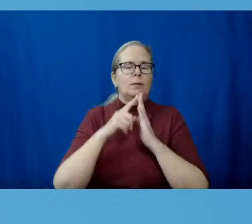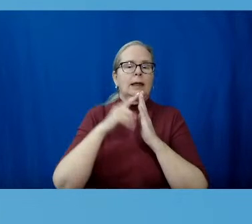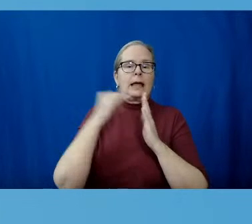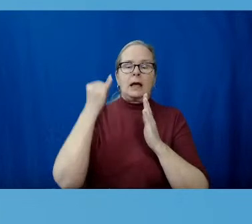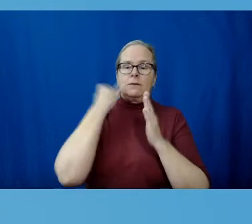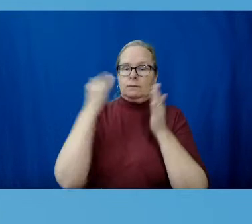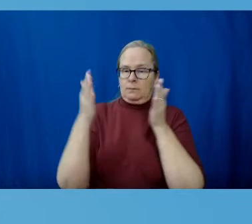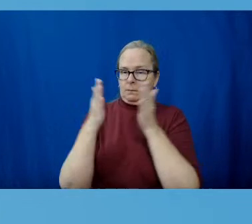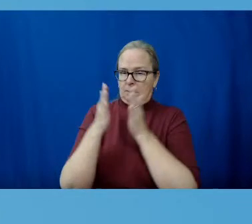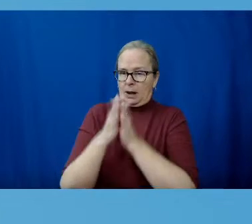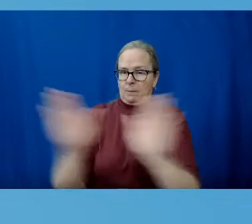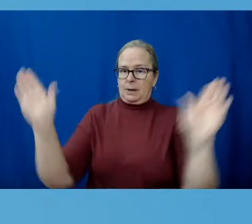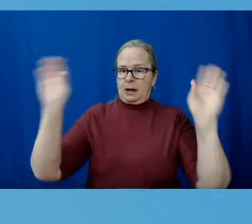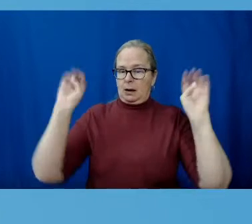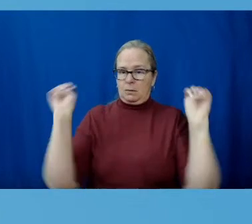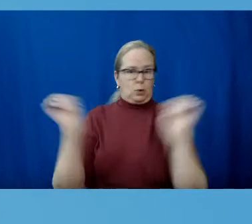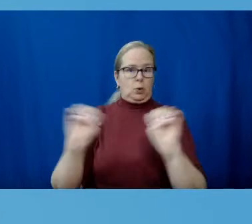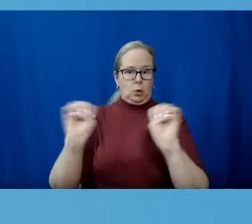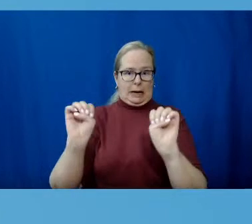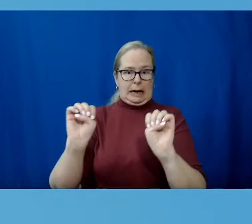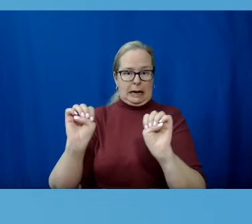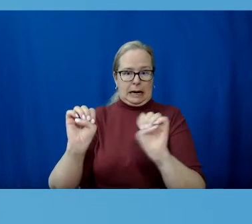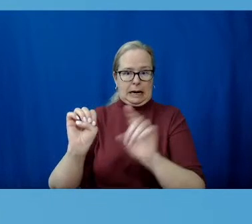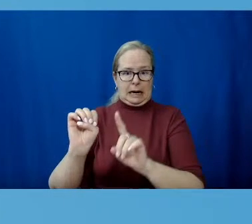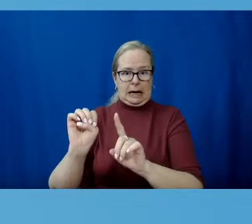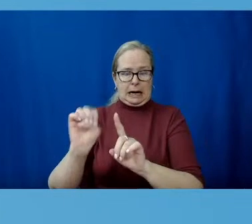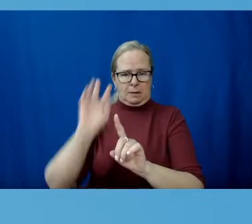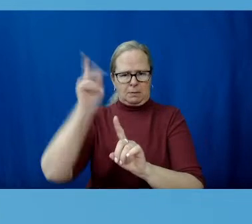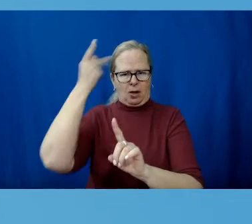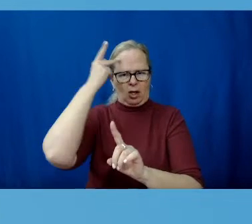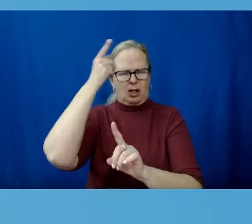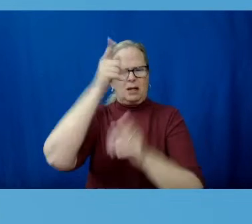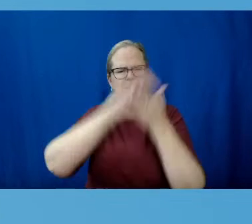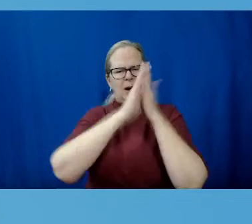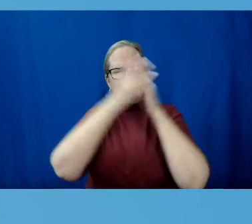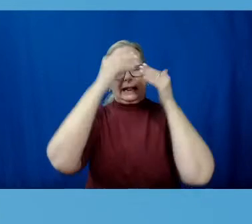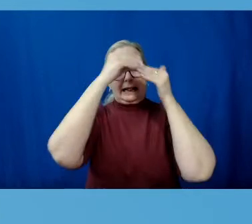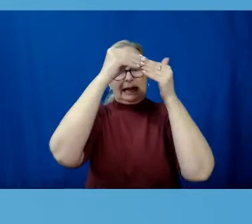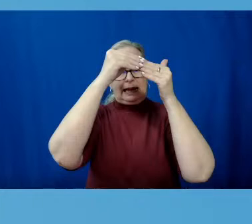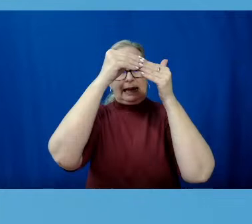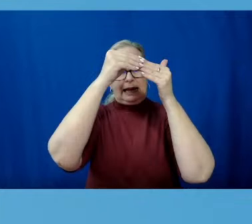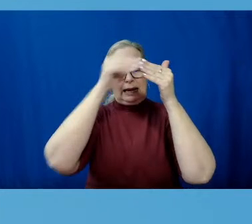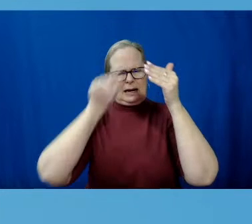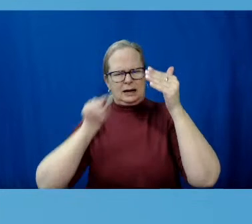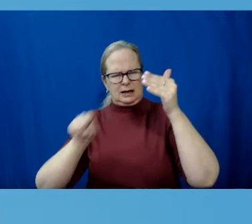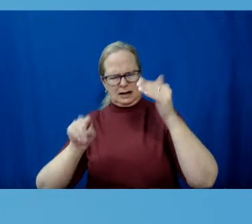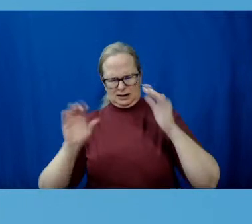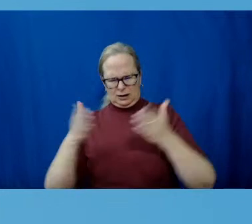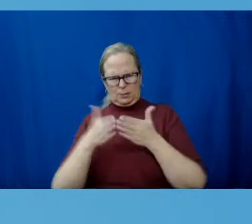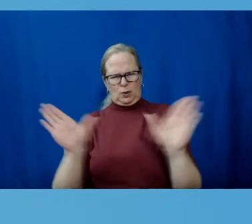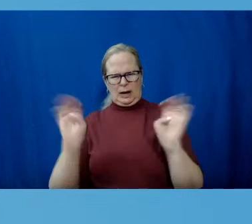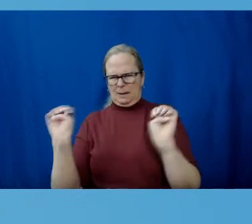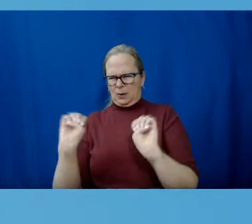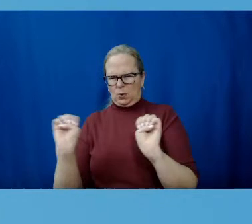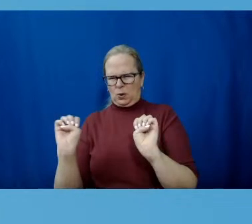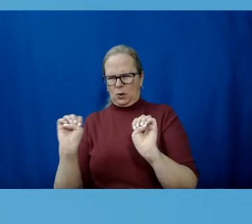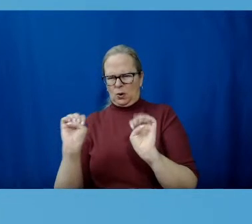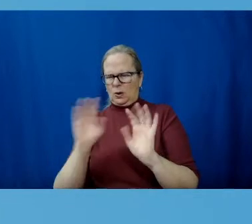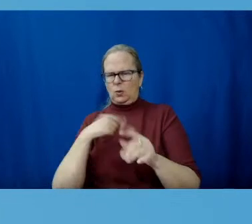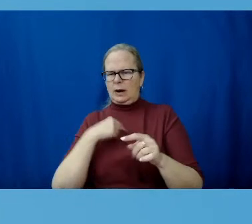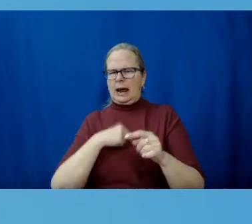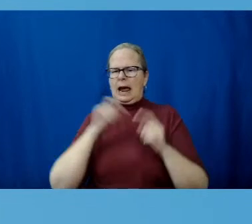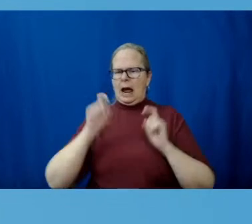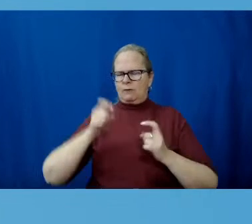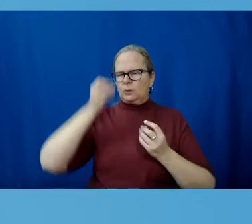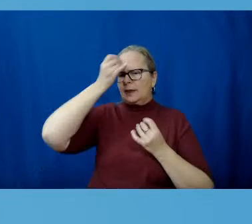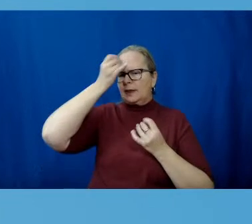lead in how we deal with that. And I just want to leave that. I think it's worth reflecting that we really want to have a balance. We want to have a